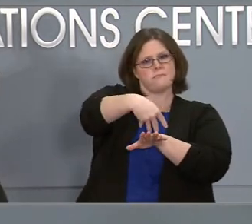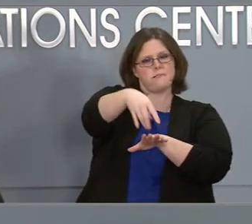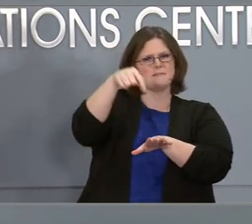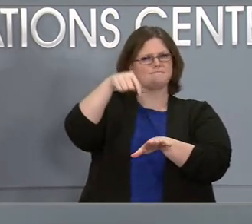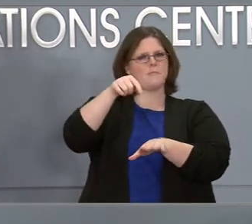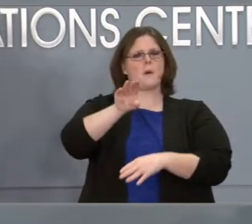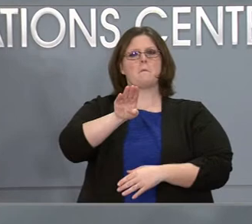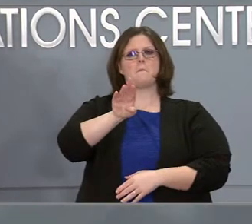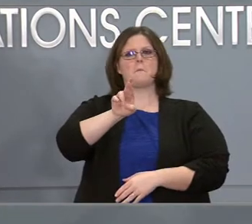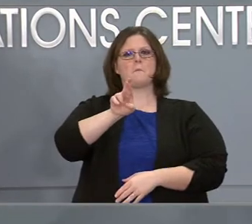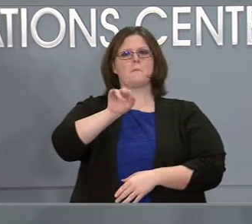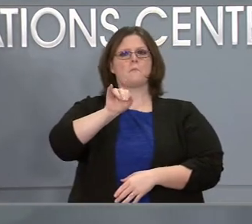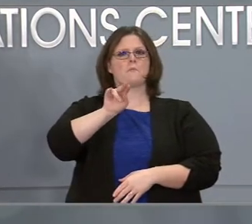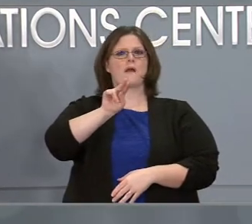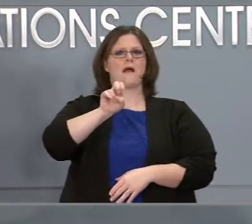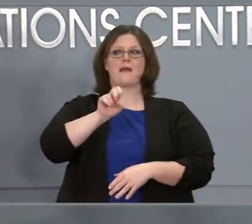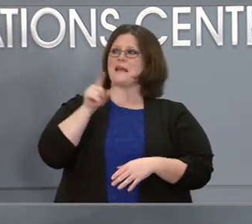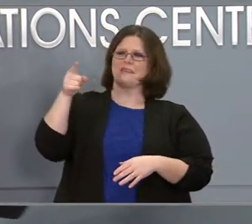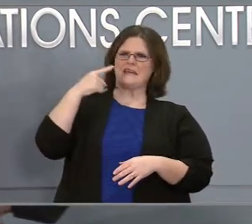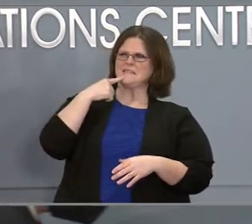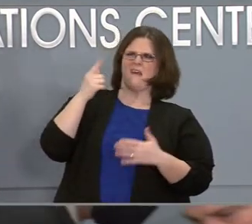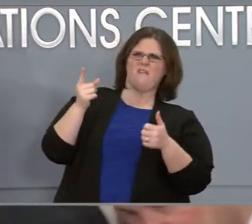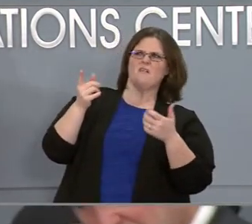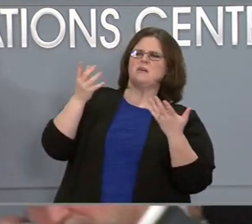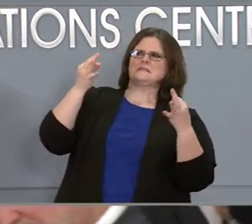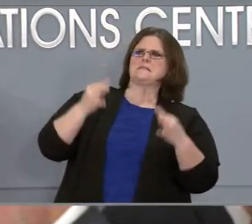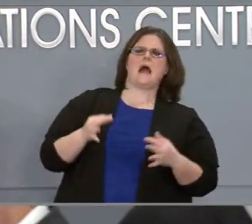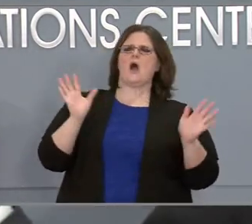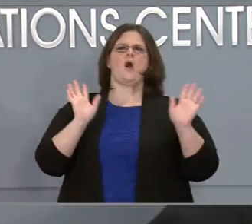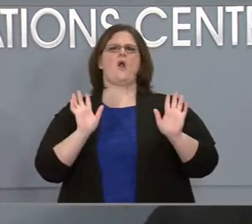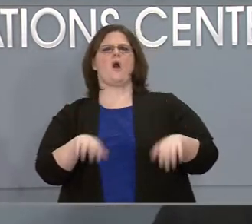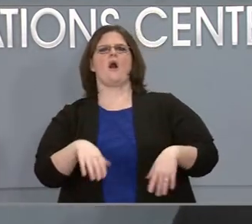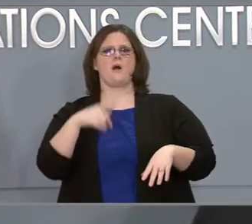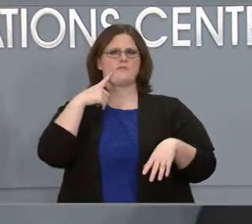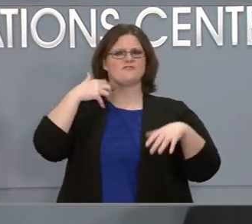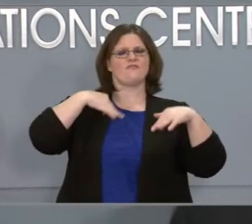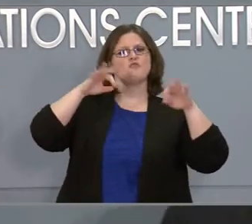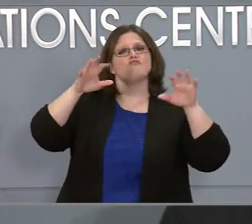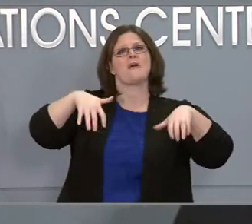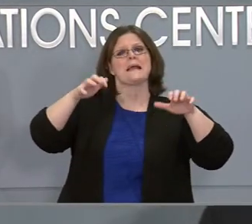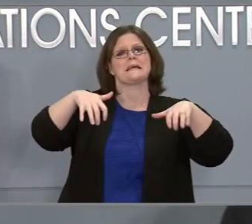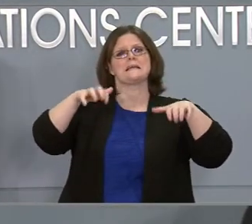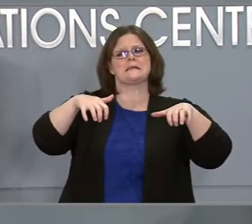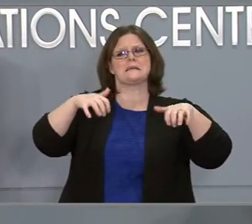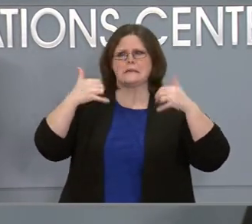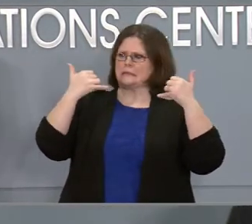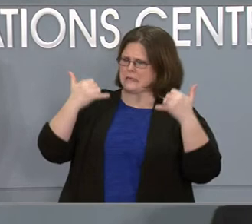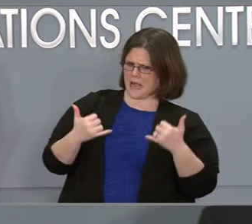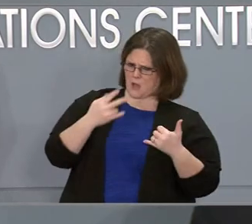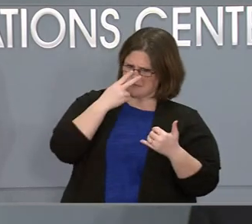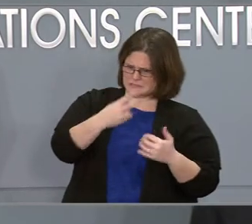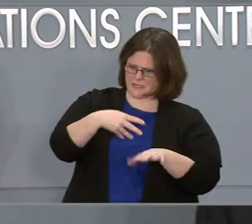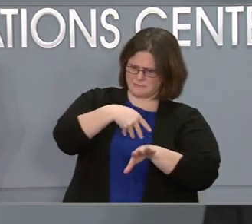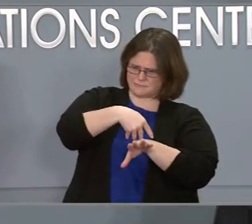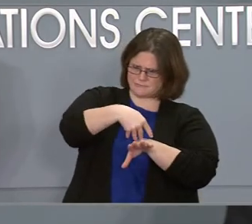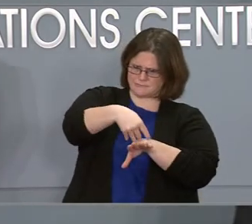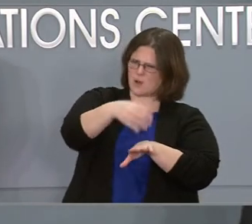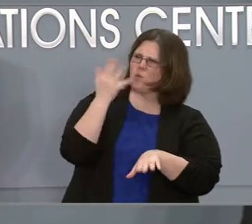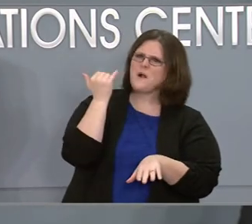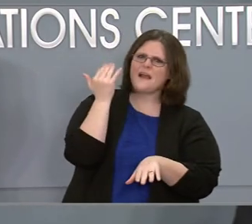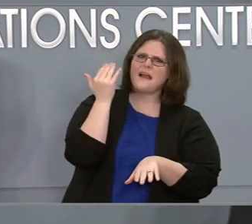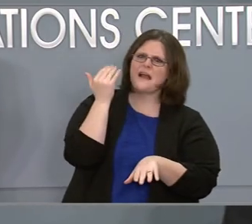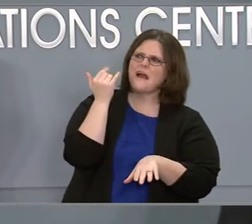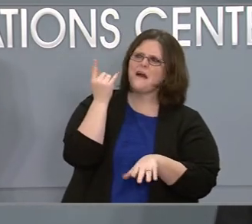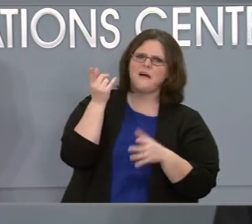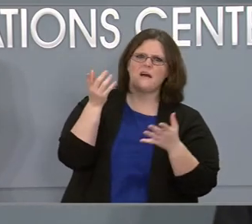that we weren't going to be brining because of the rain that was moving through, and now we've seen that we are spraying brine on the roads. So can you explain what changed and why?